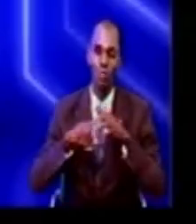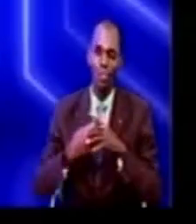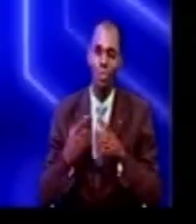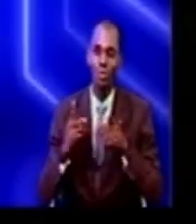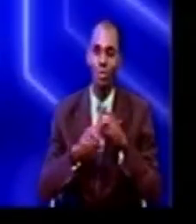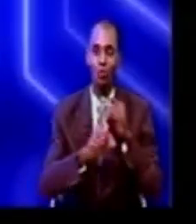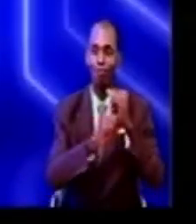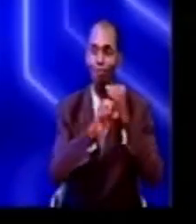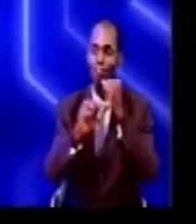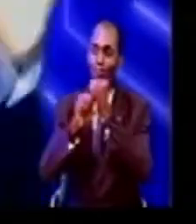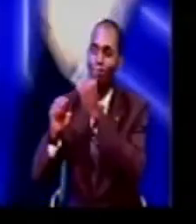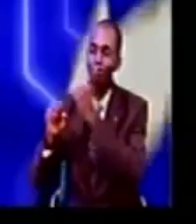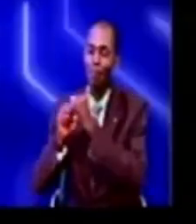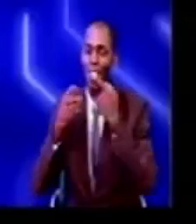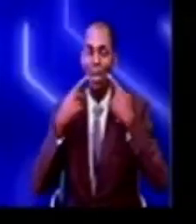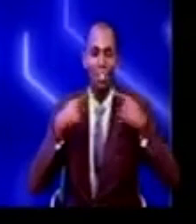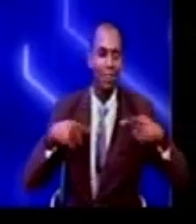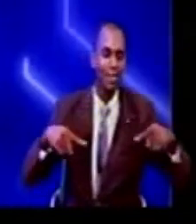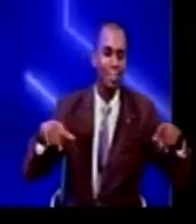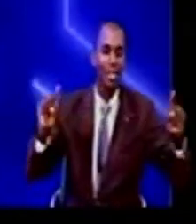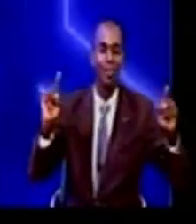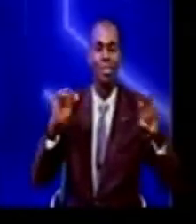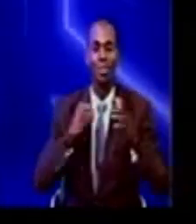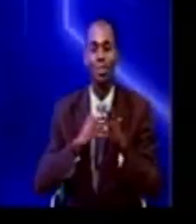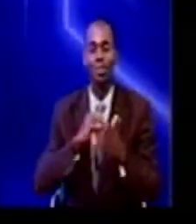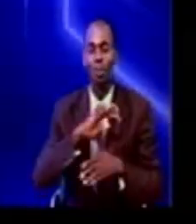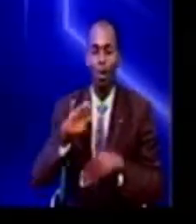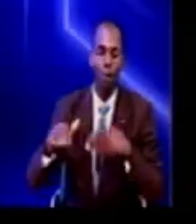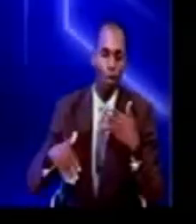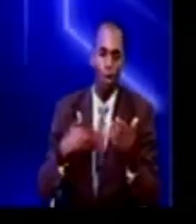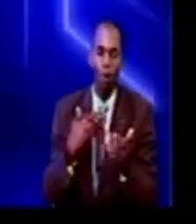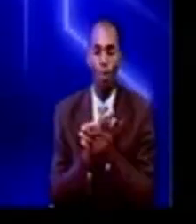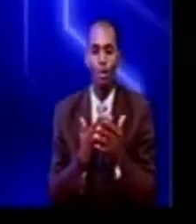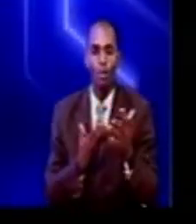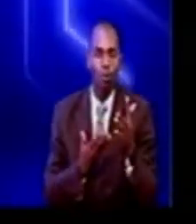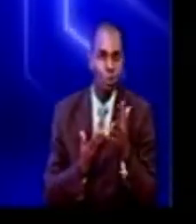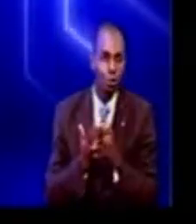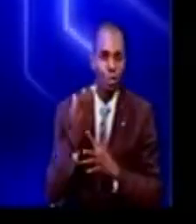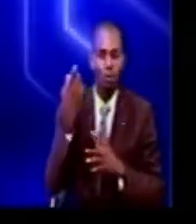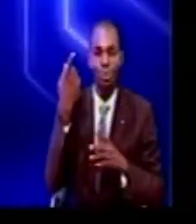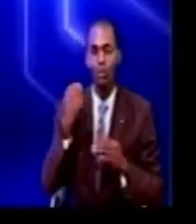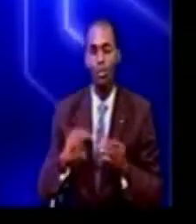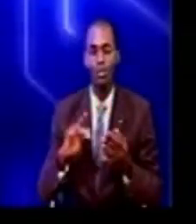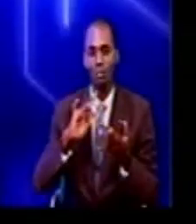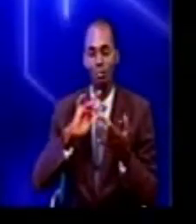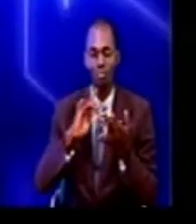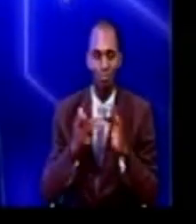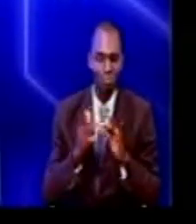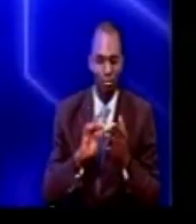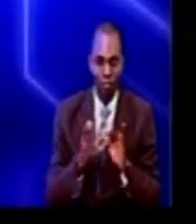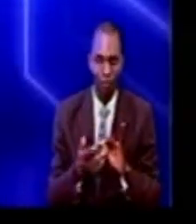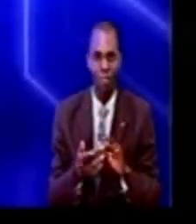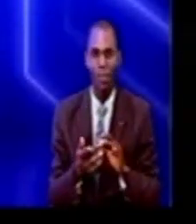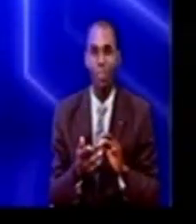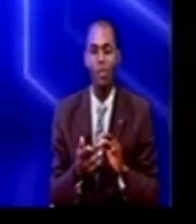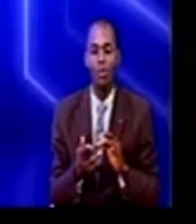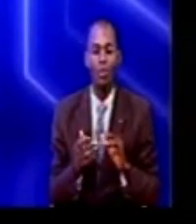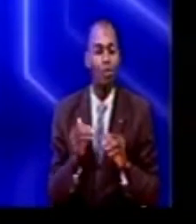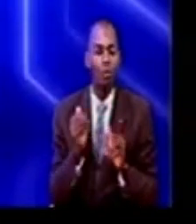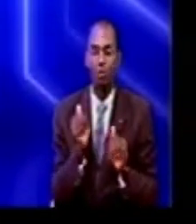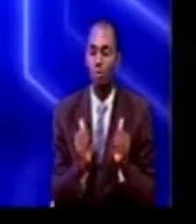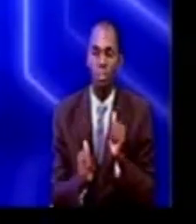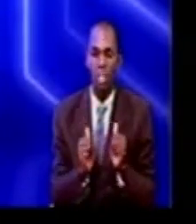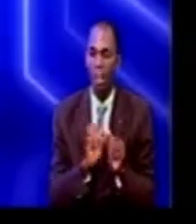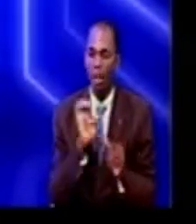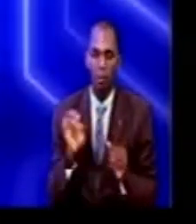Double portion. And let's all begin to mobilize. All the natives of social media, all